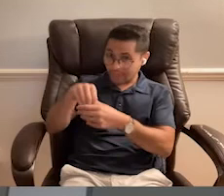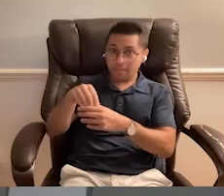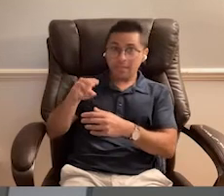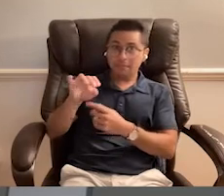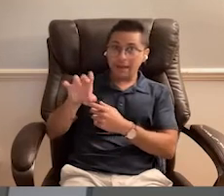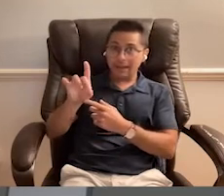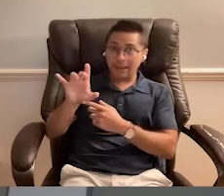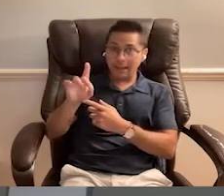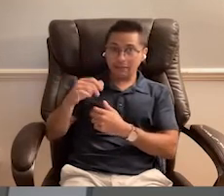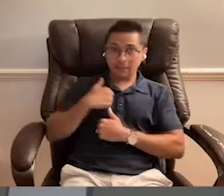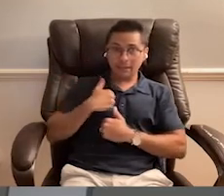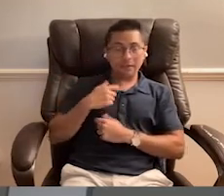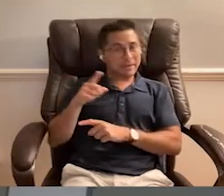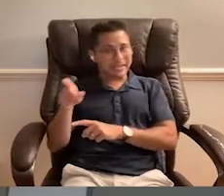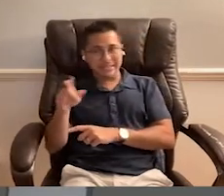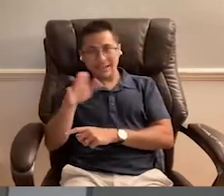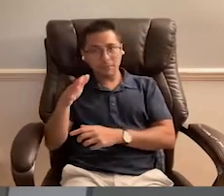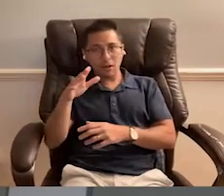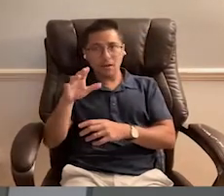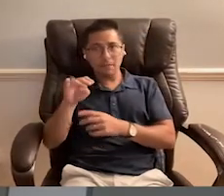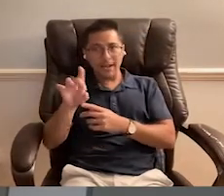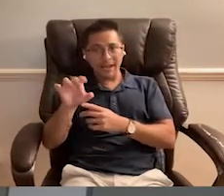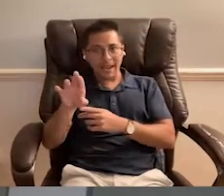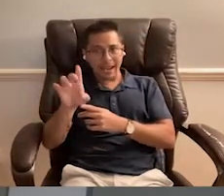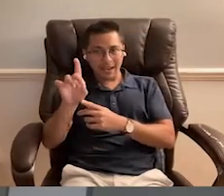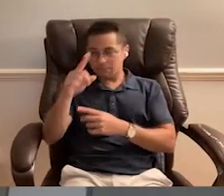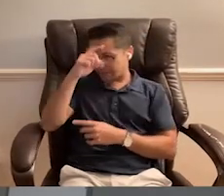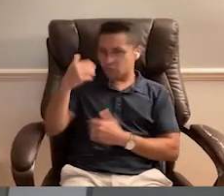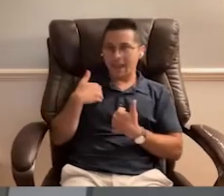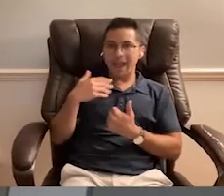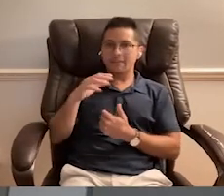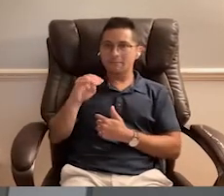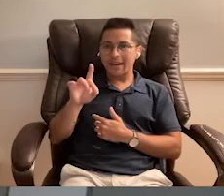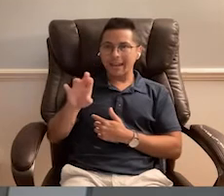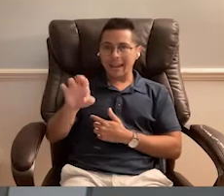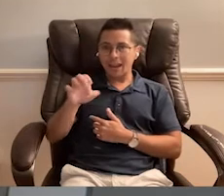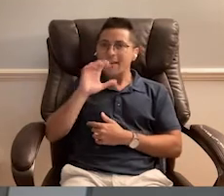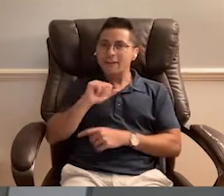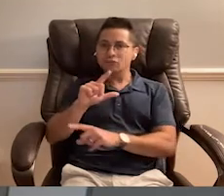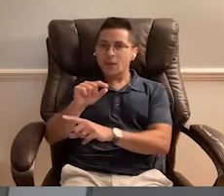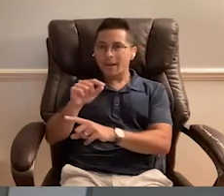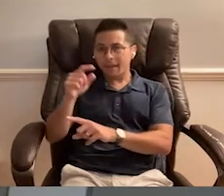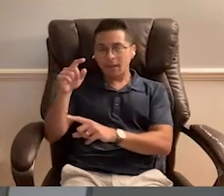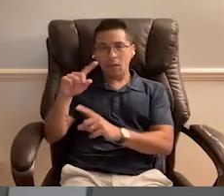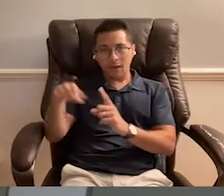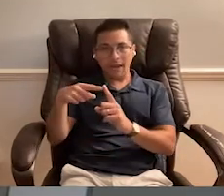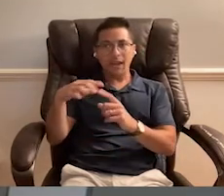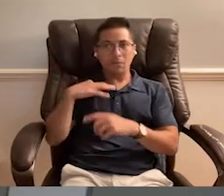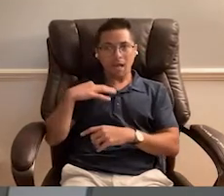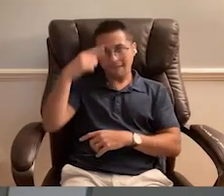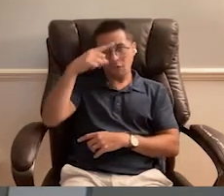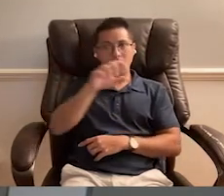on Medicaid. You're in the military? I retired. Okay. He's never been on Medicaid because we got Medicare at age